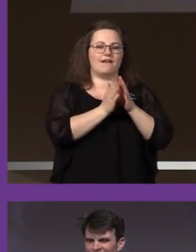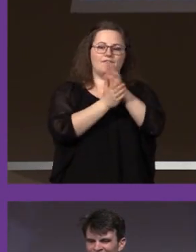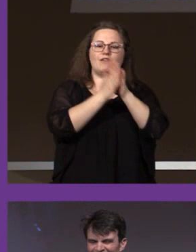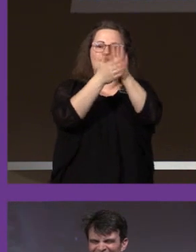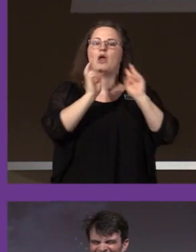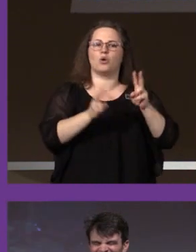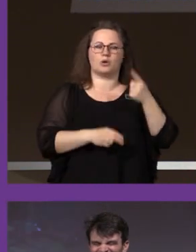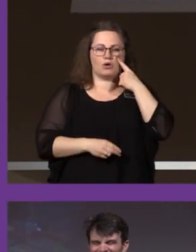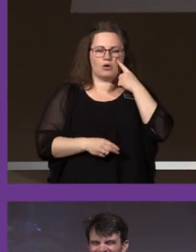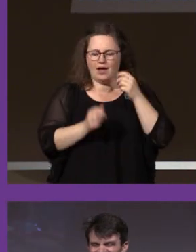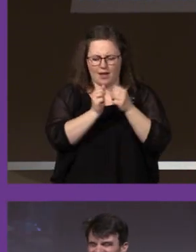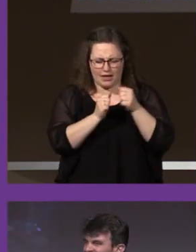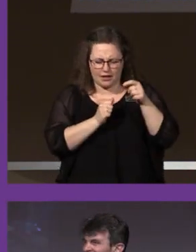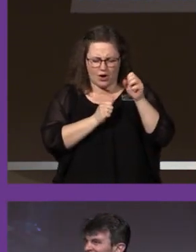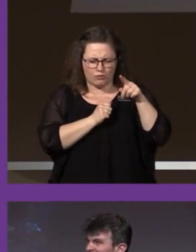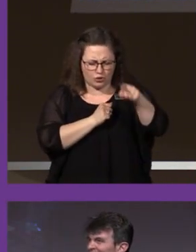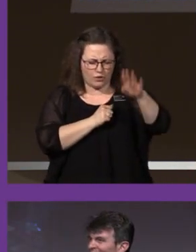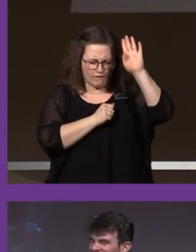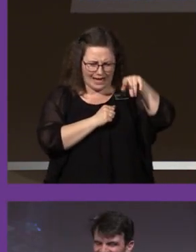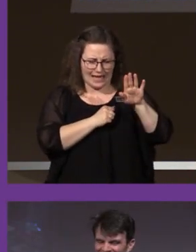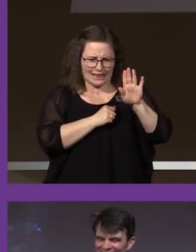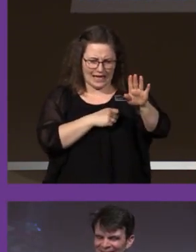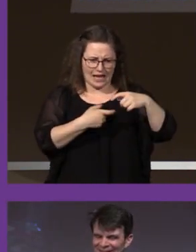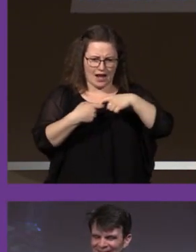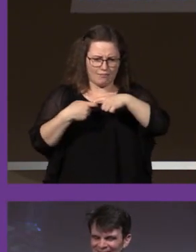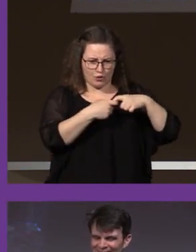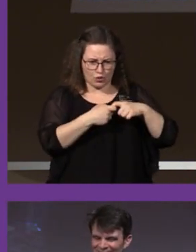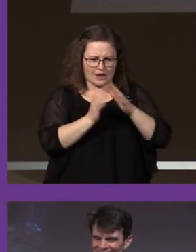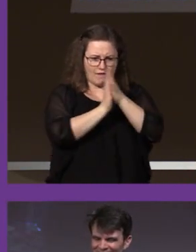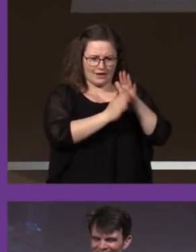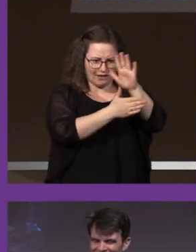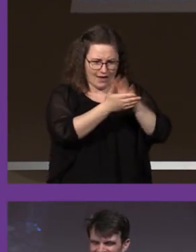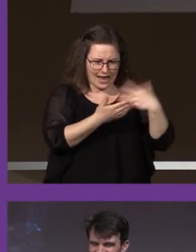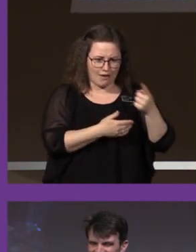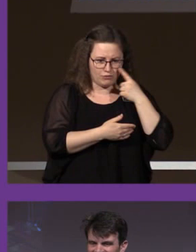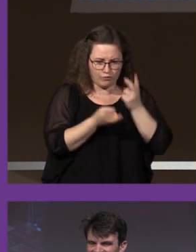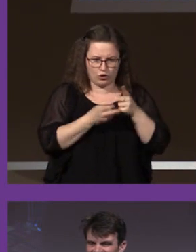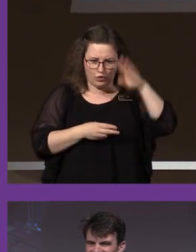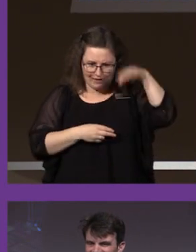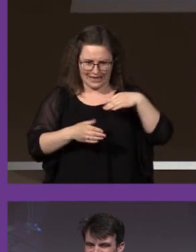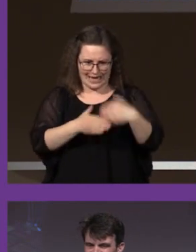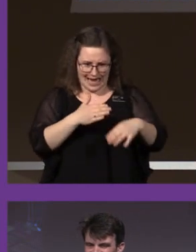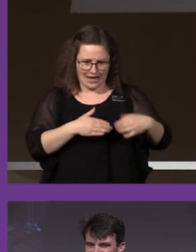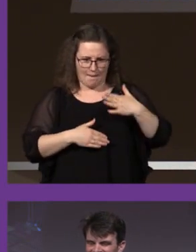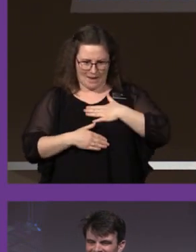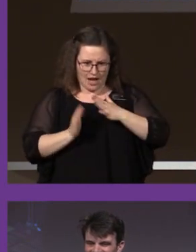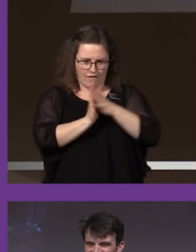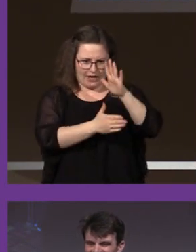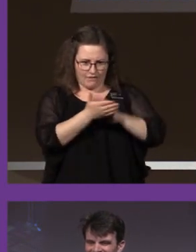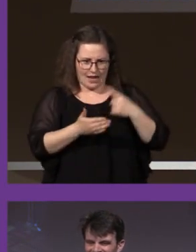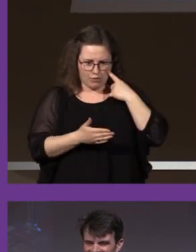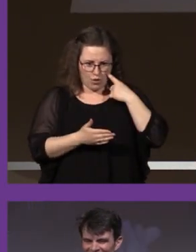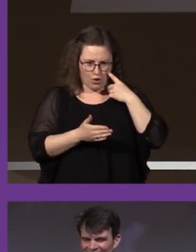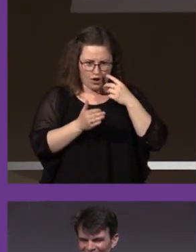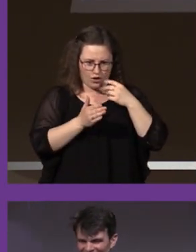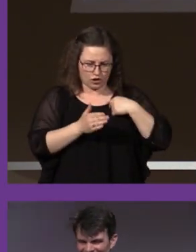Okay, hold on. If you knew your brother's favorite color was blue too, then you would know my favorite color is blue when I asked you what's my favorite color